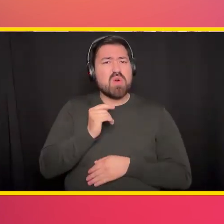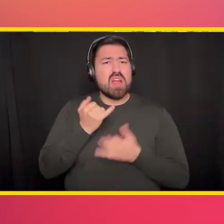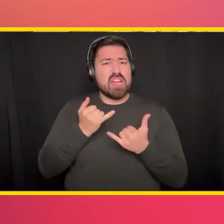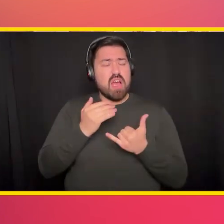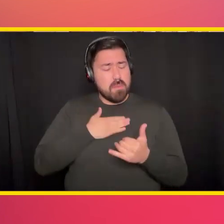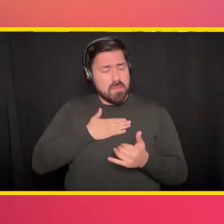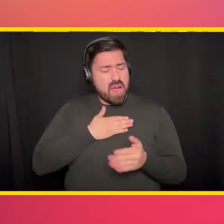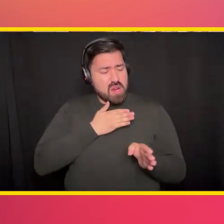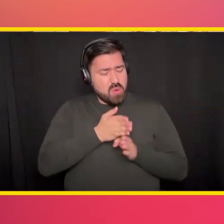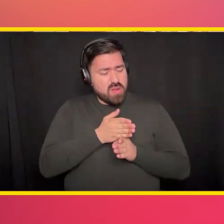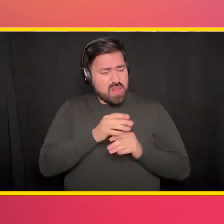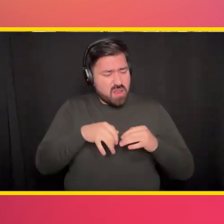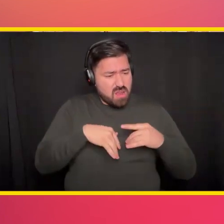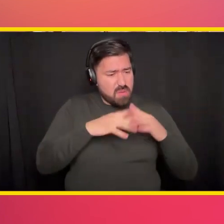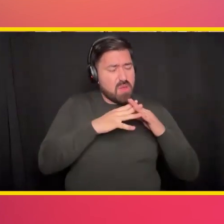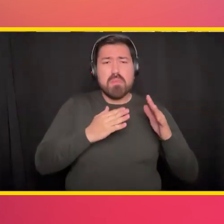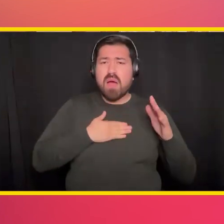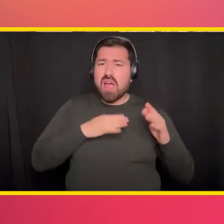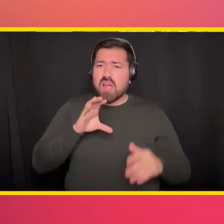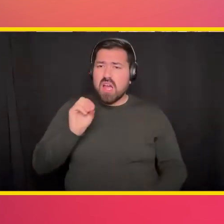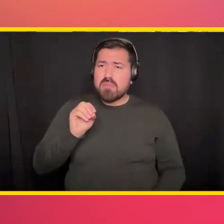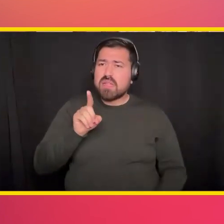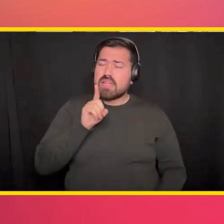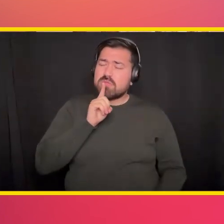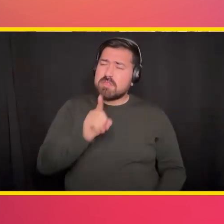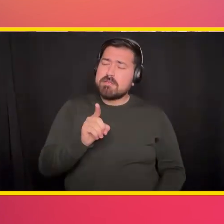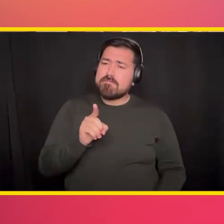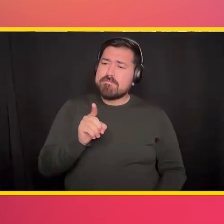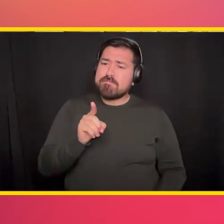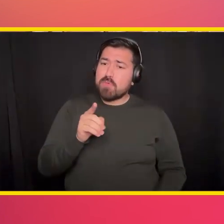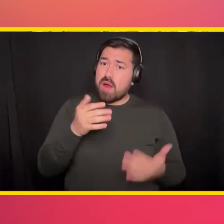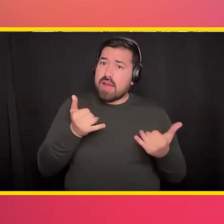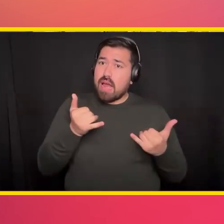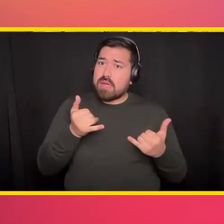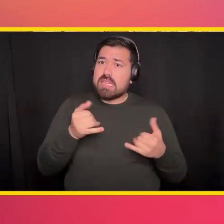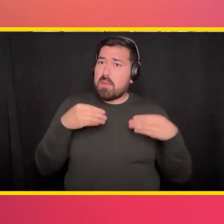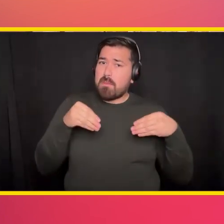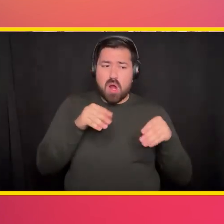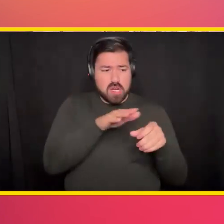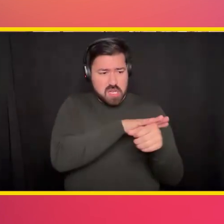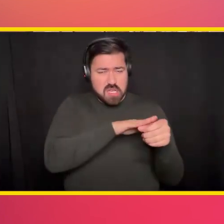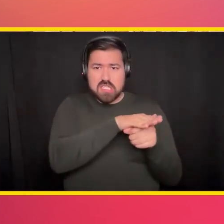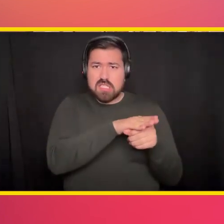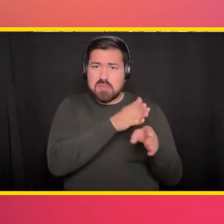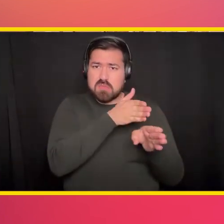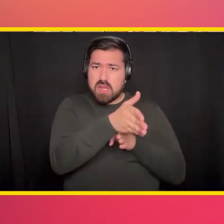from where my company is very much, in that market, I felt myself